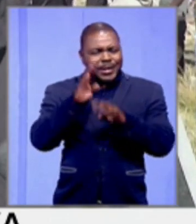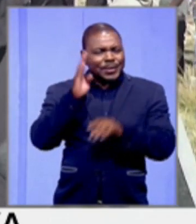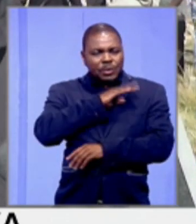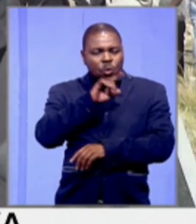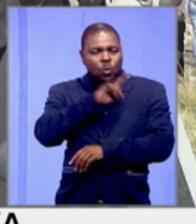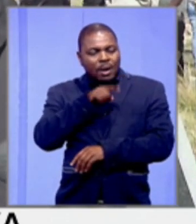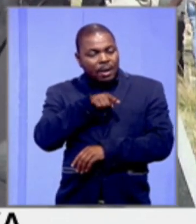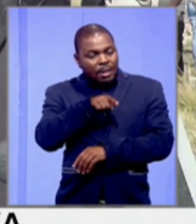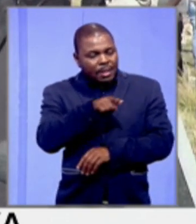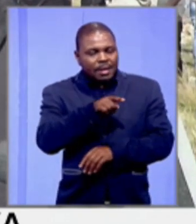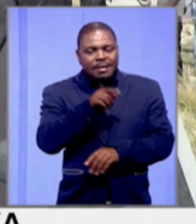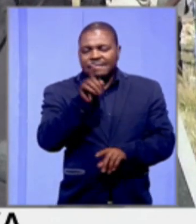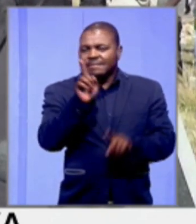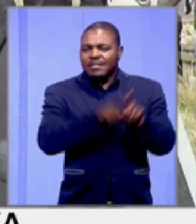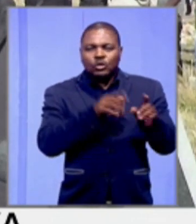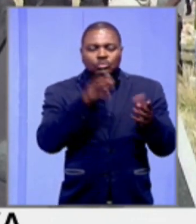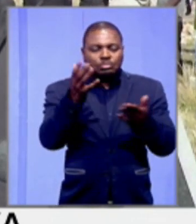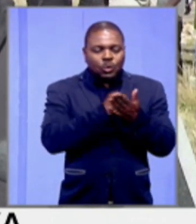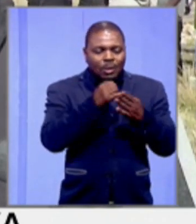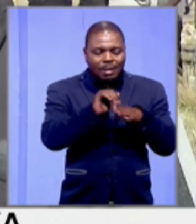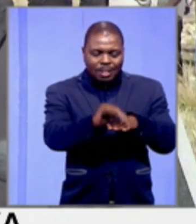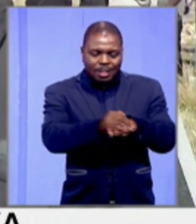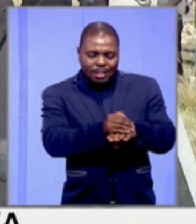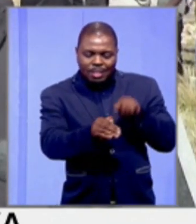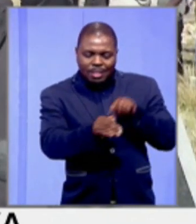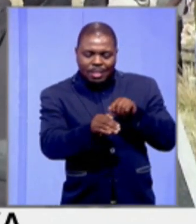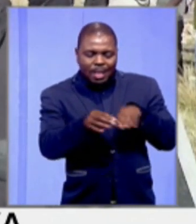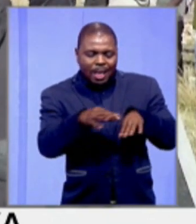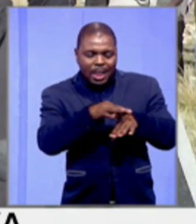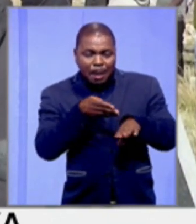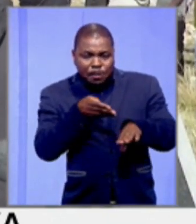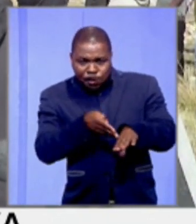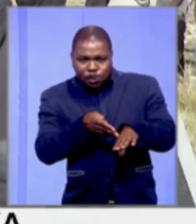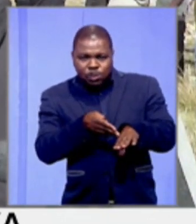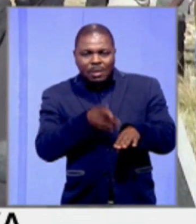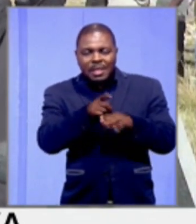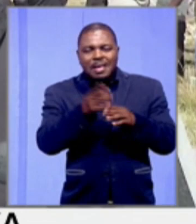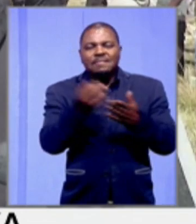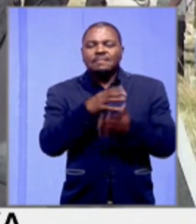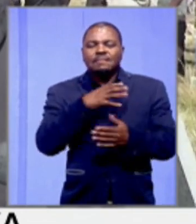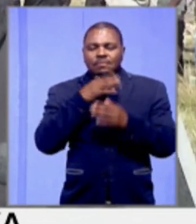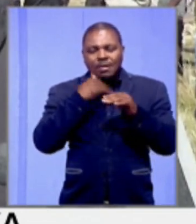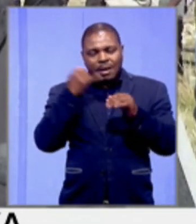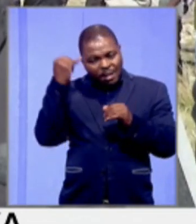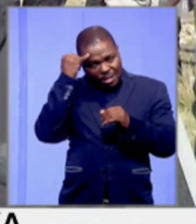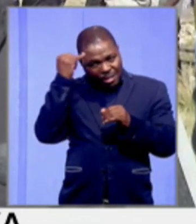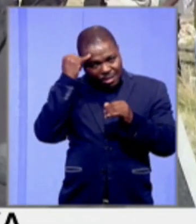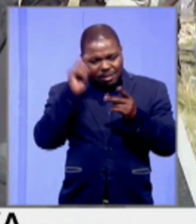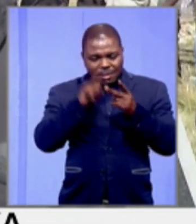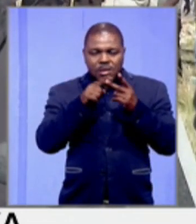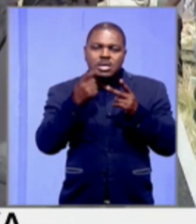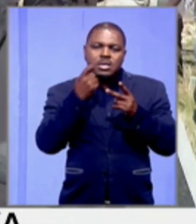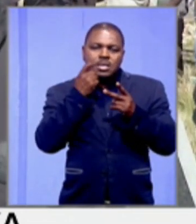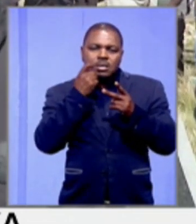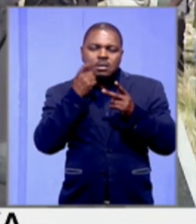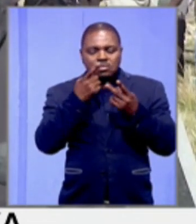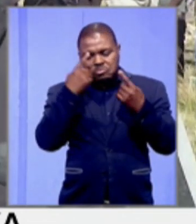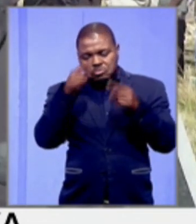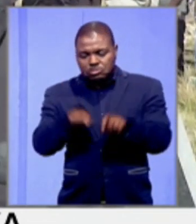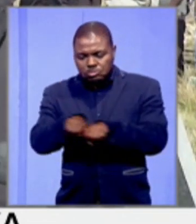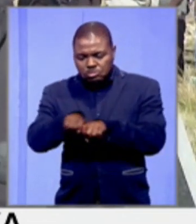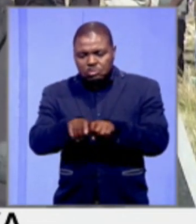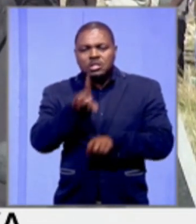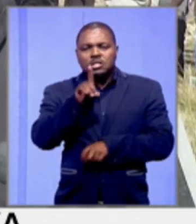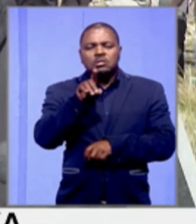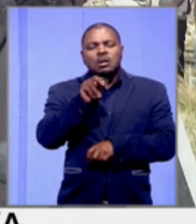setlhako se se tsena le mofufutso le nama go dira DNA ka sone. They took a piece of skull and a piece of tooth for DNA analysis. So I think